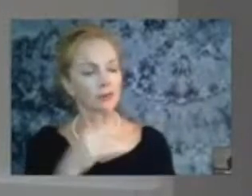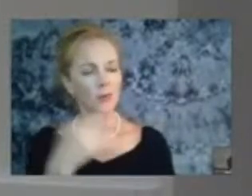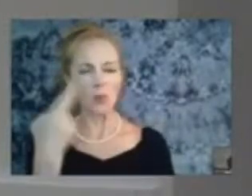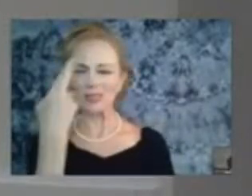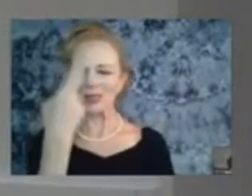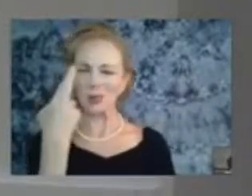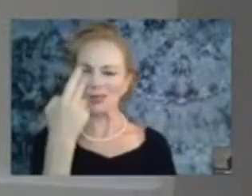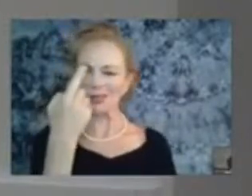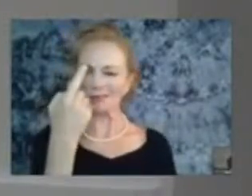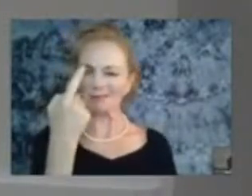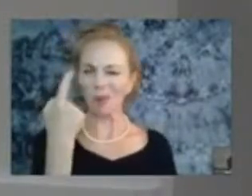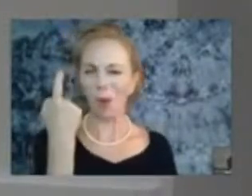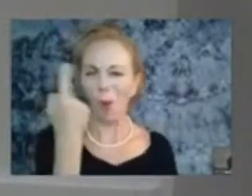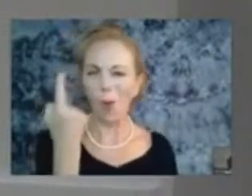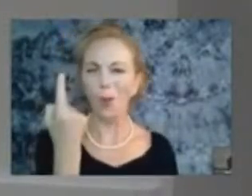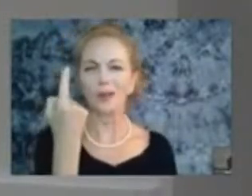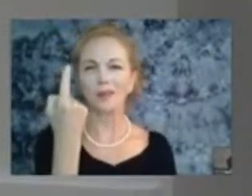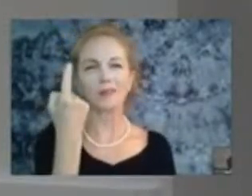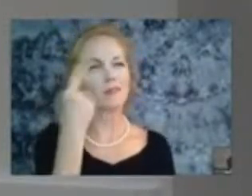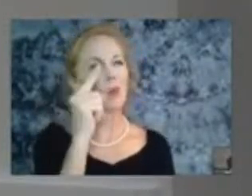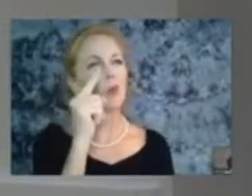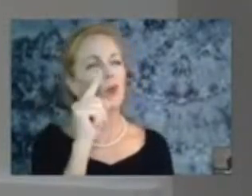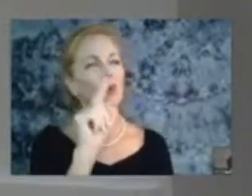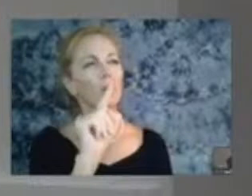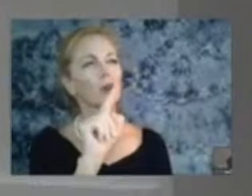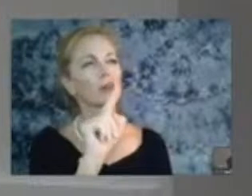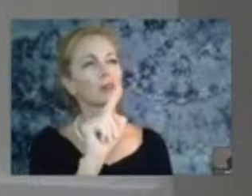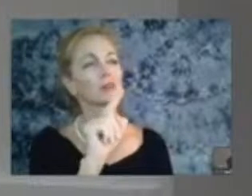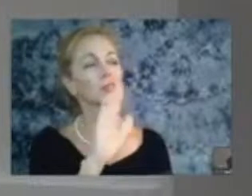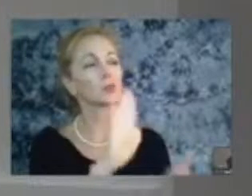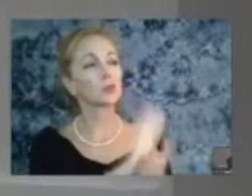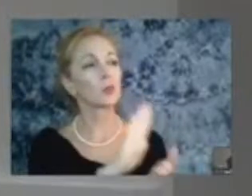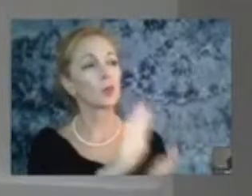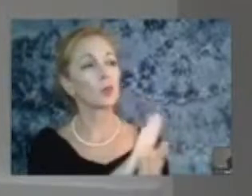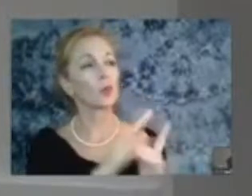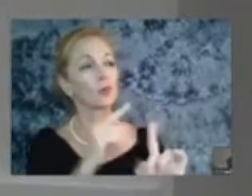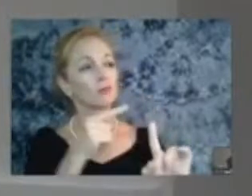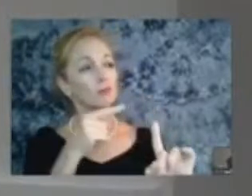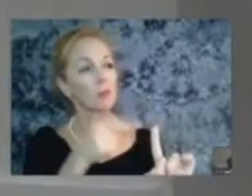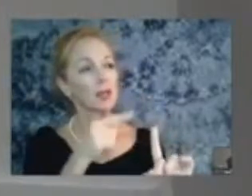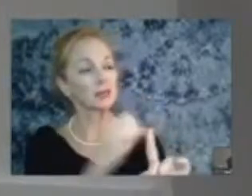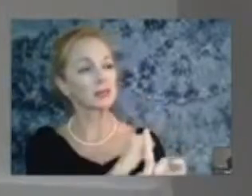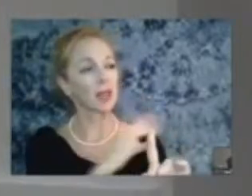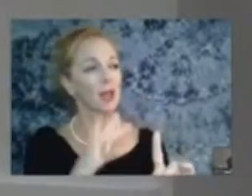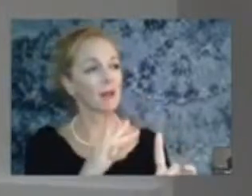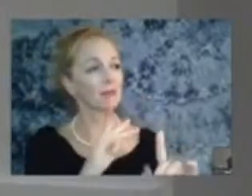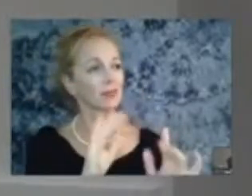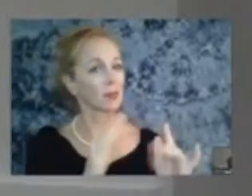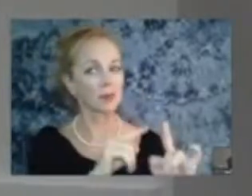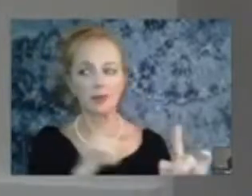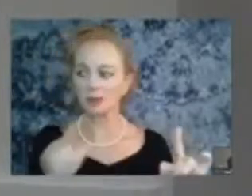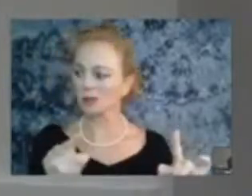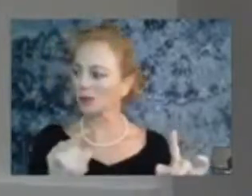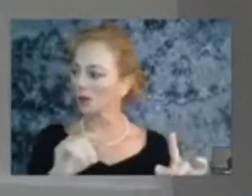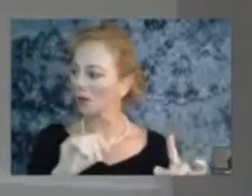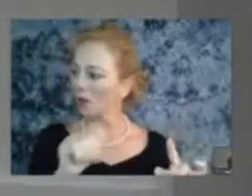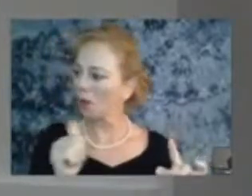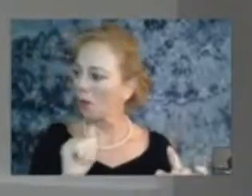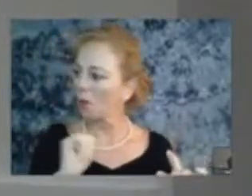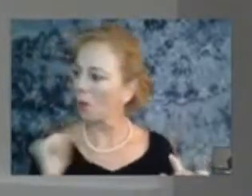staff versus all of our staff that need to report to duty at whatever